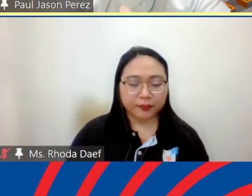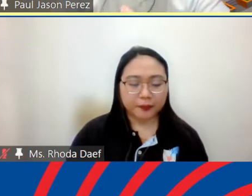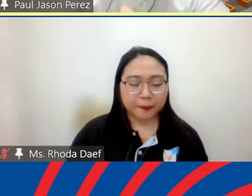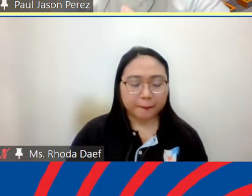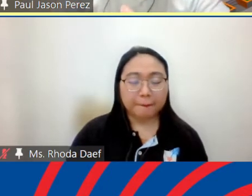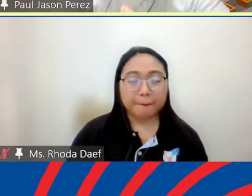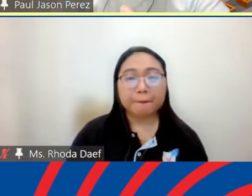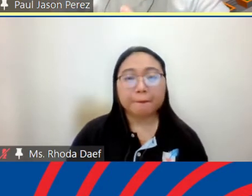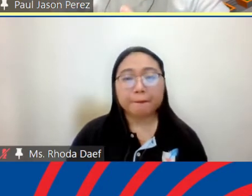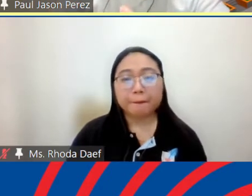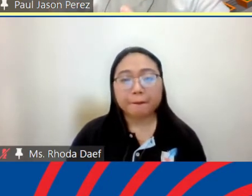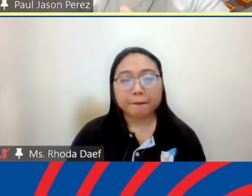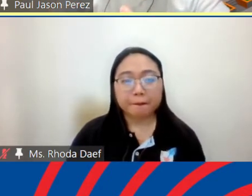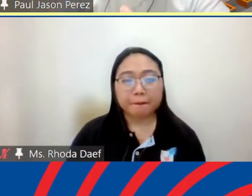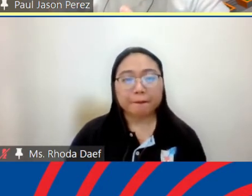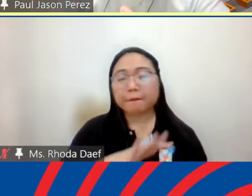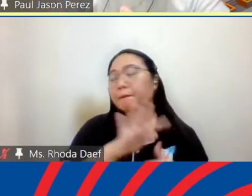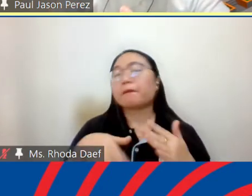presentation.